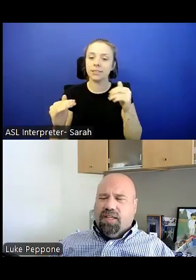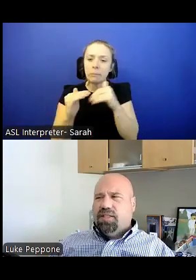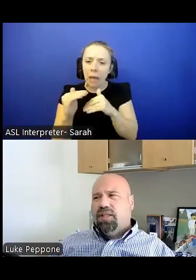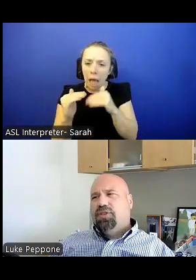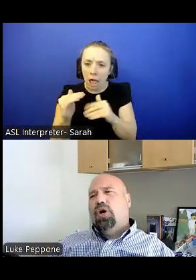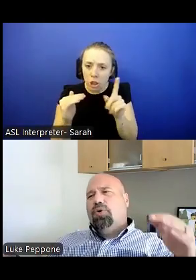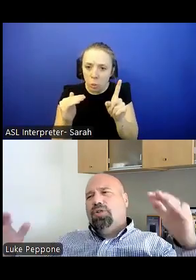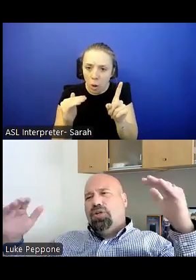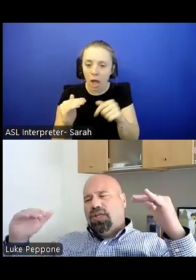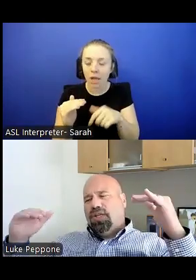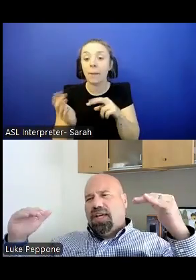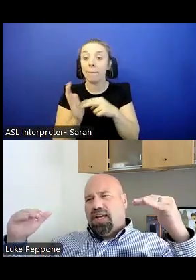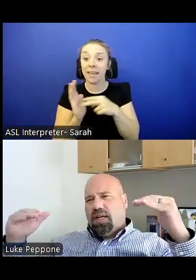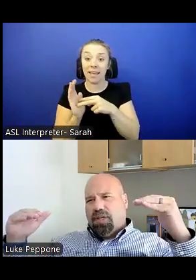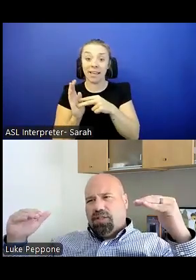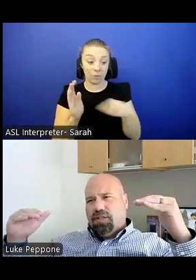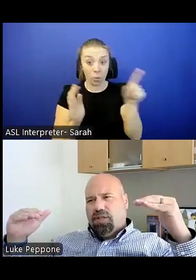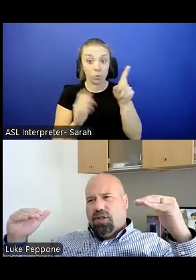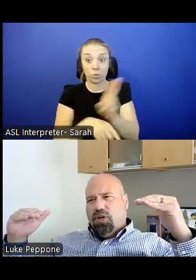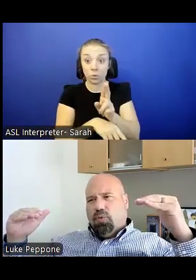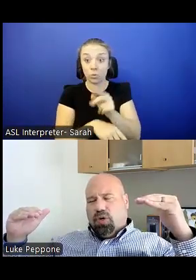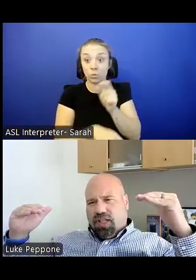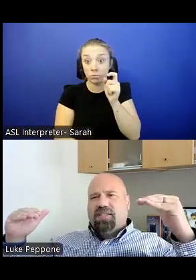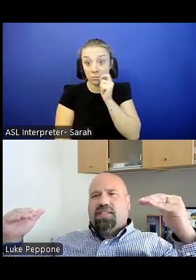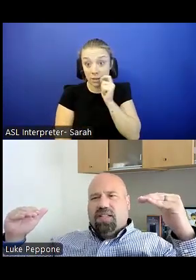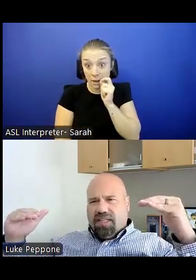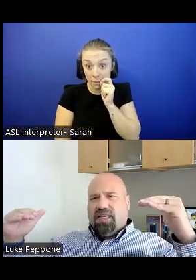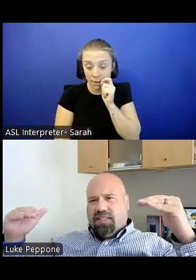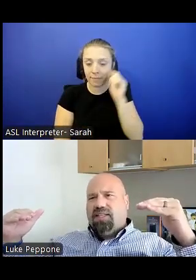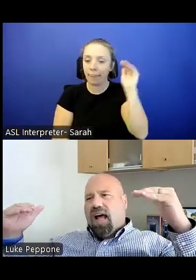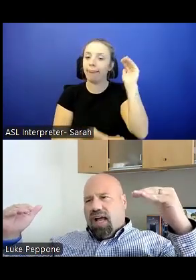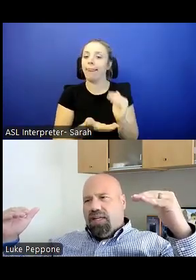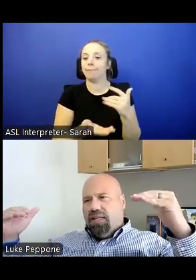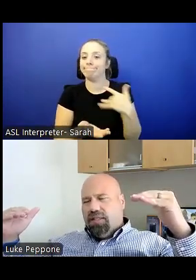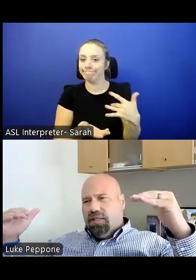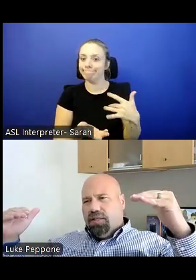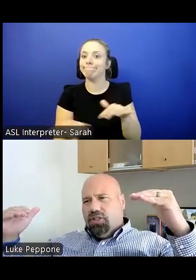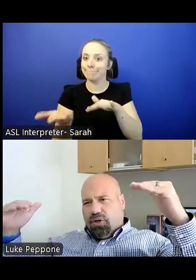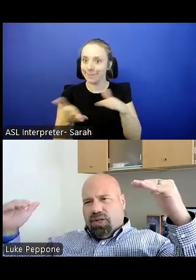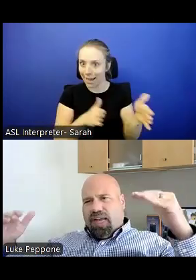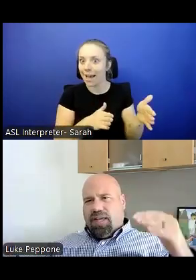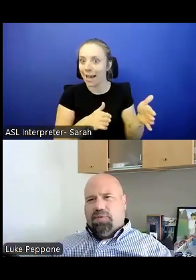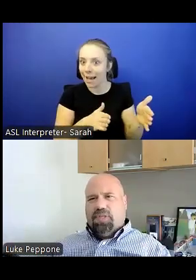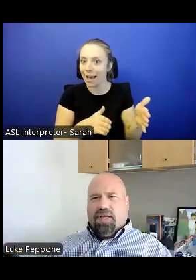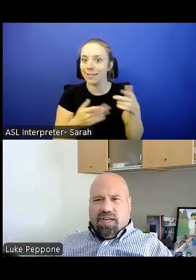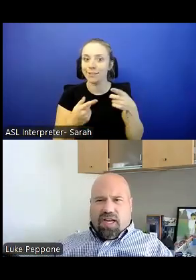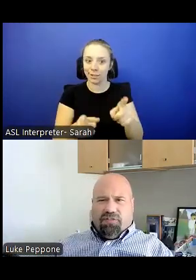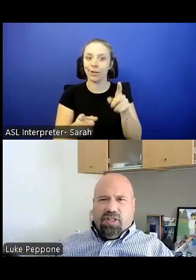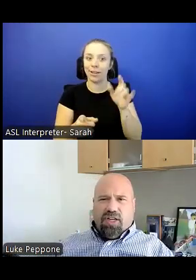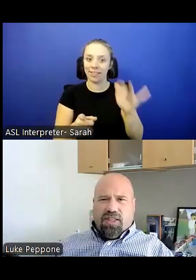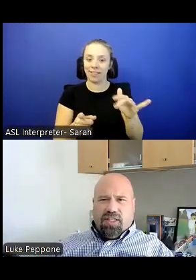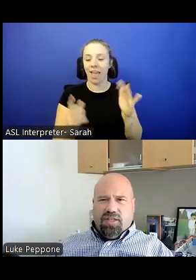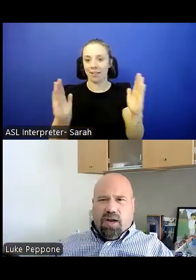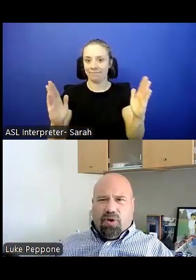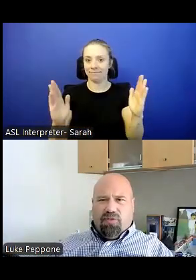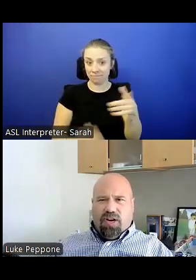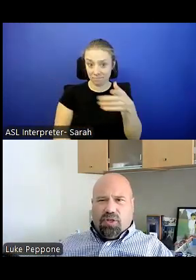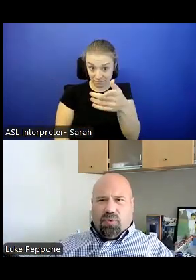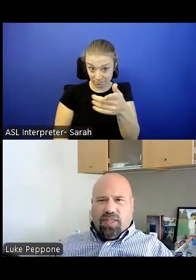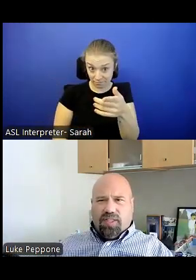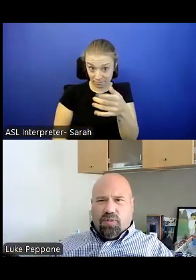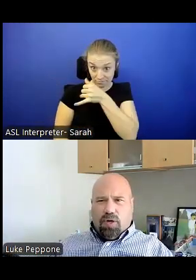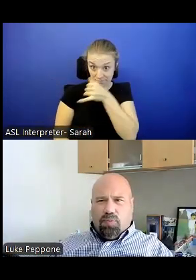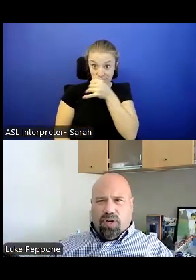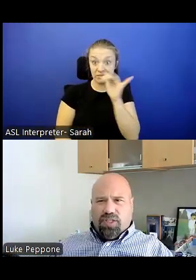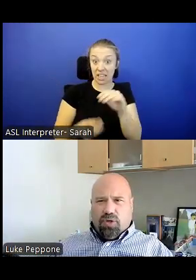that means that those using cannabis were less likely to die during that. Now, if you look at this number over here on